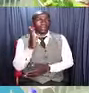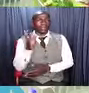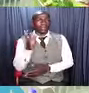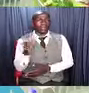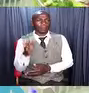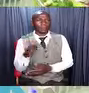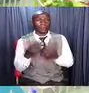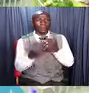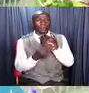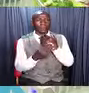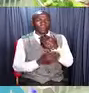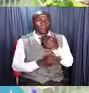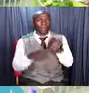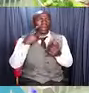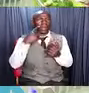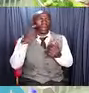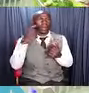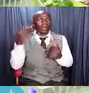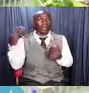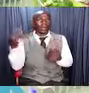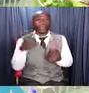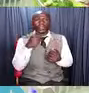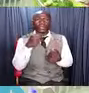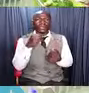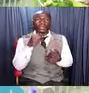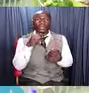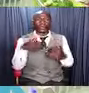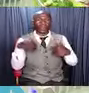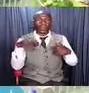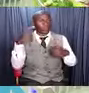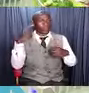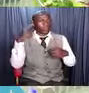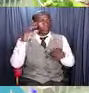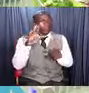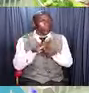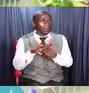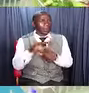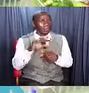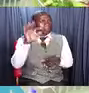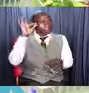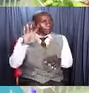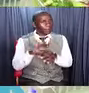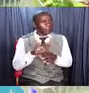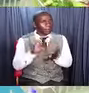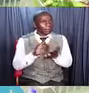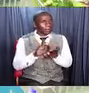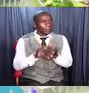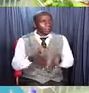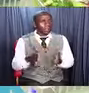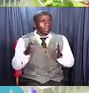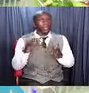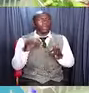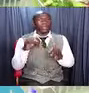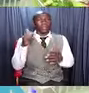there. Umepungukiwa ni mamia. You have deficiencies. Useme wacha ni goje vingi. You don't say you're waiting for the Lord. You still believe in the same way.